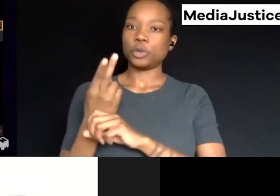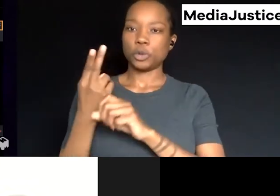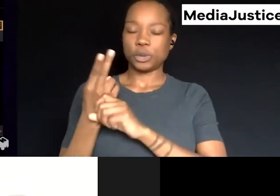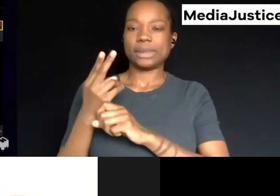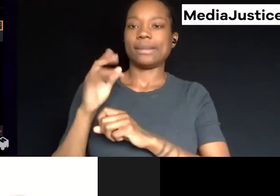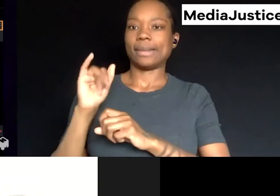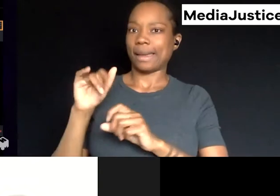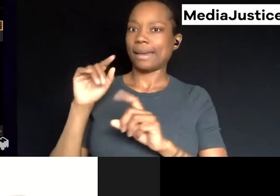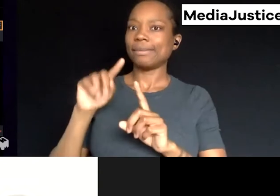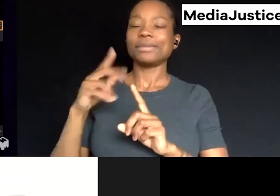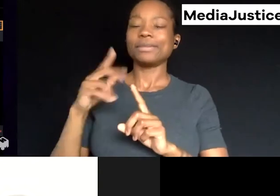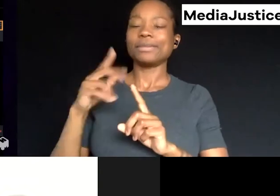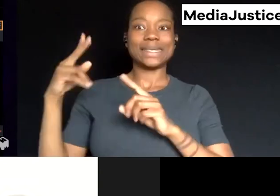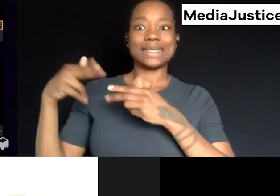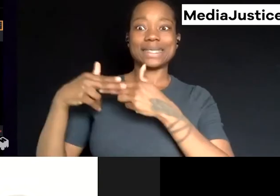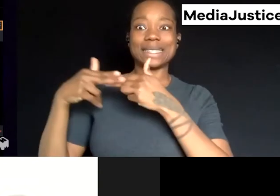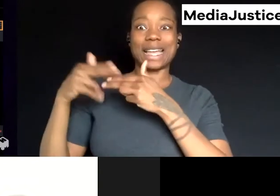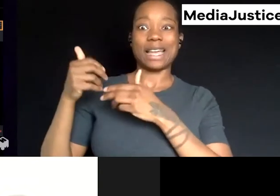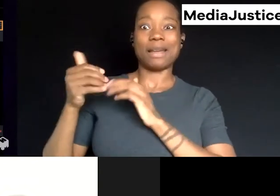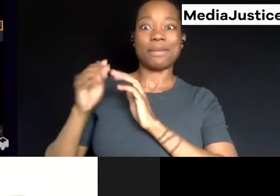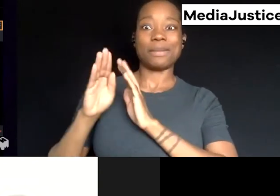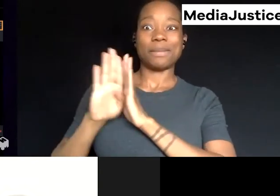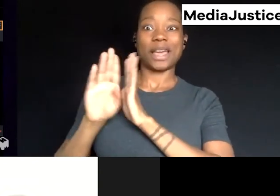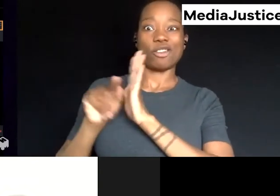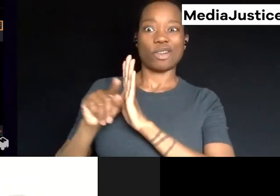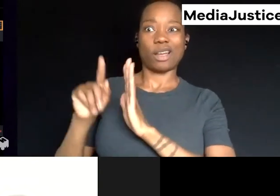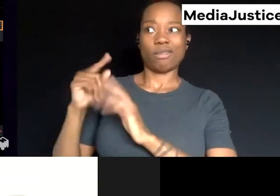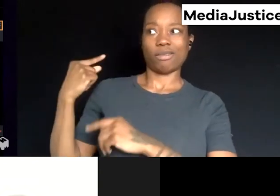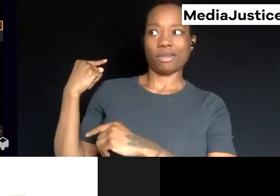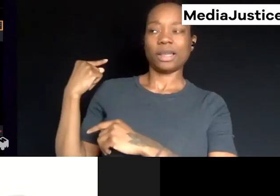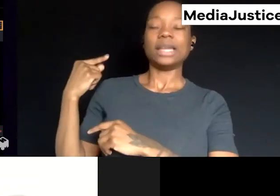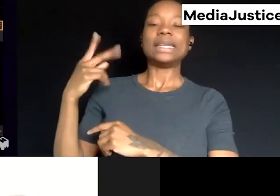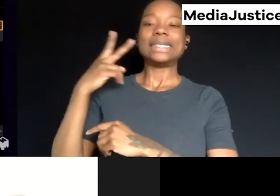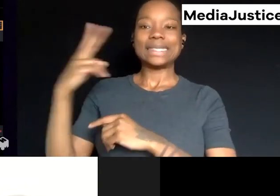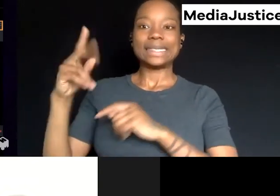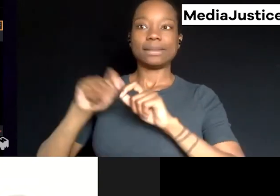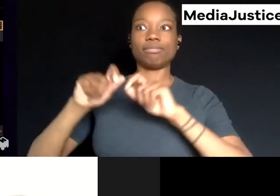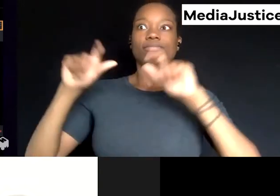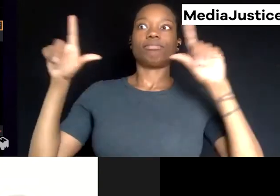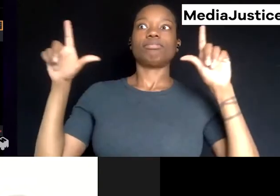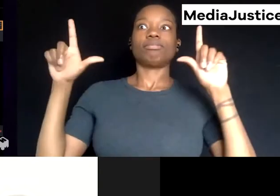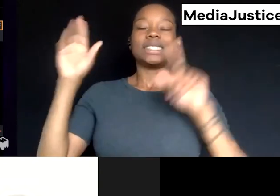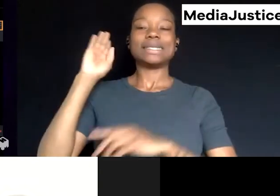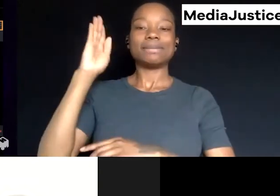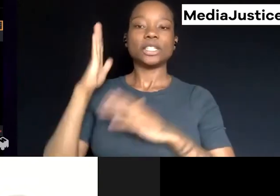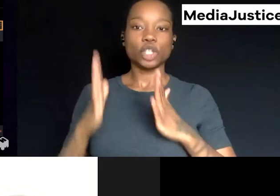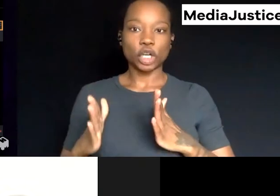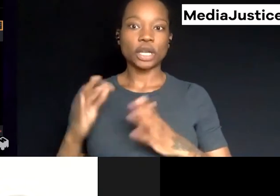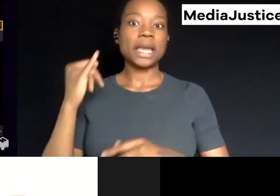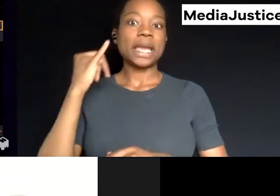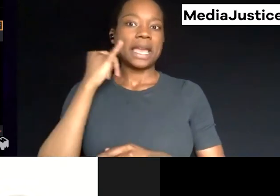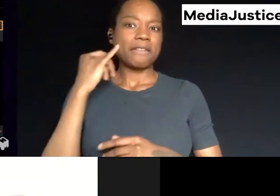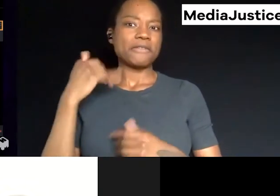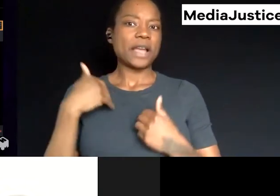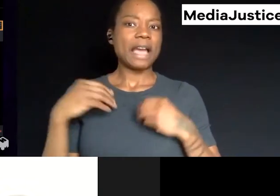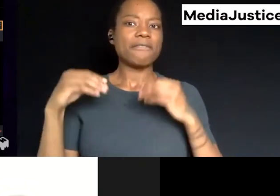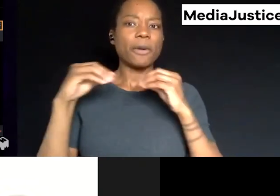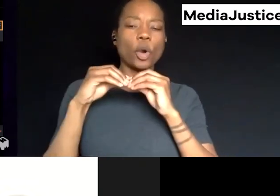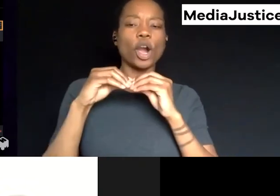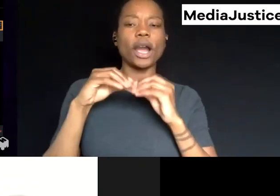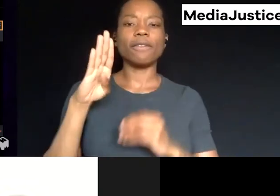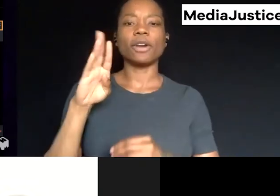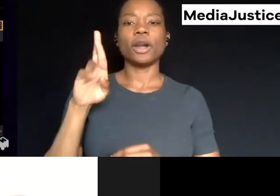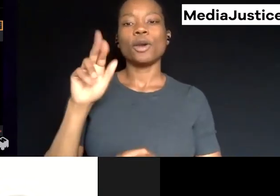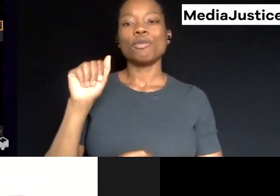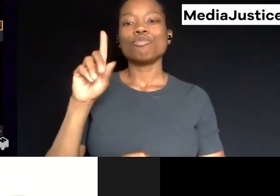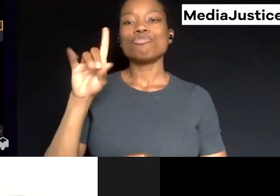me, seeing the speaker in a big view. If you're seeing me more in like a Brady Bunch style view, then you're in the gallery view